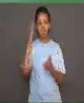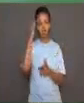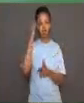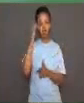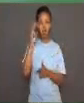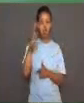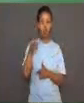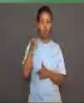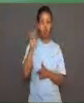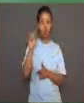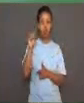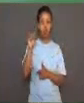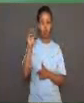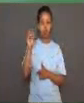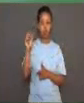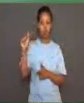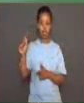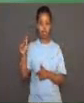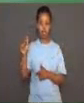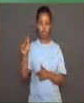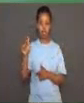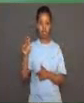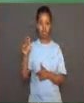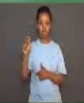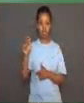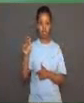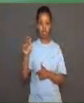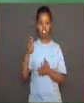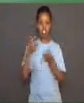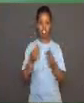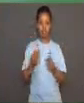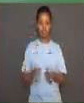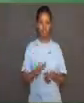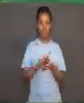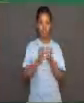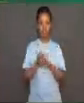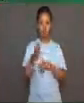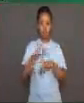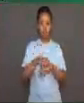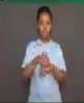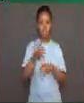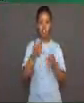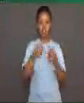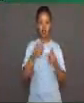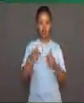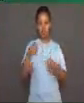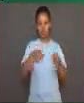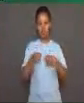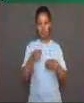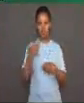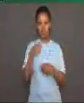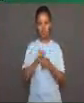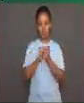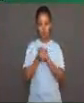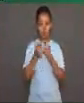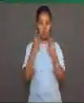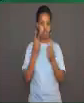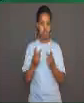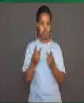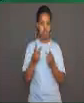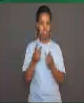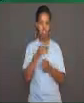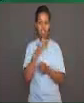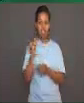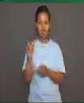Homo sapiens enabled progress in evolution. It allowed them to think